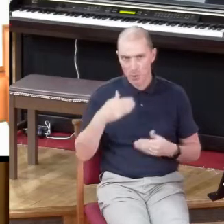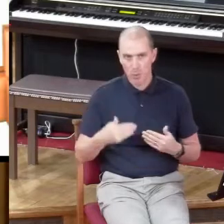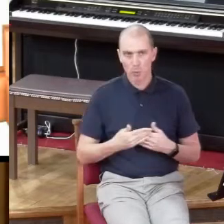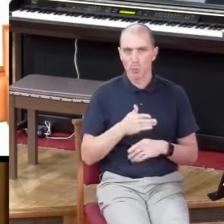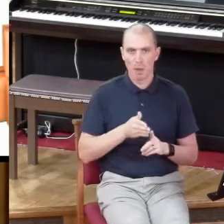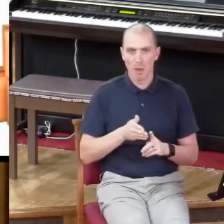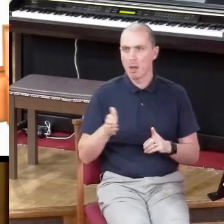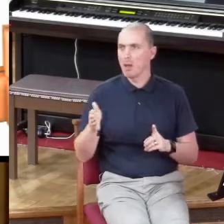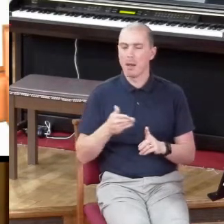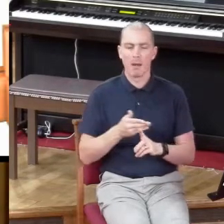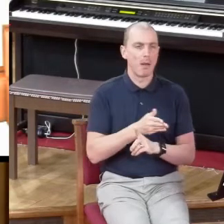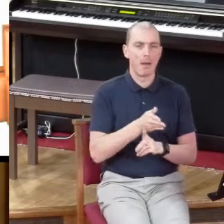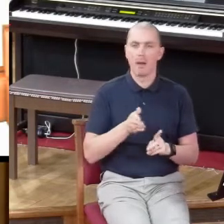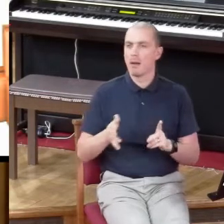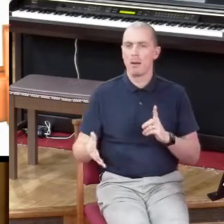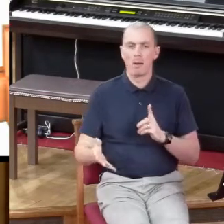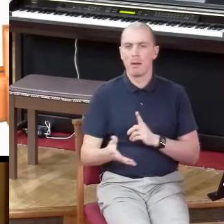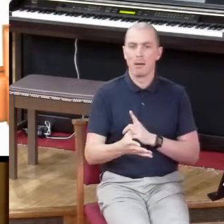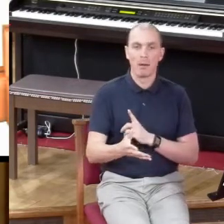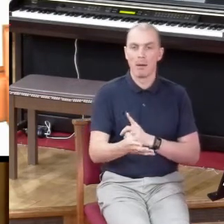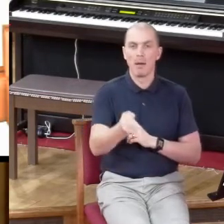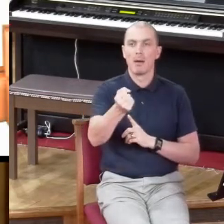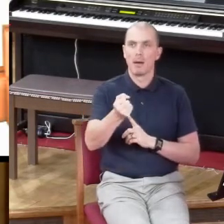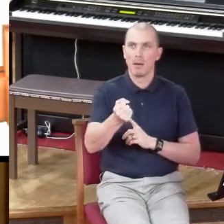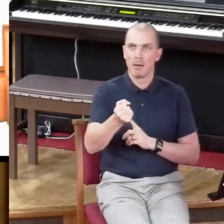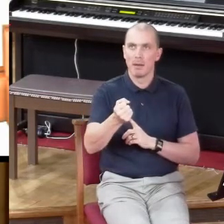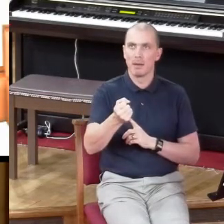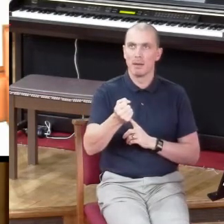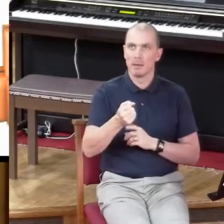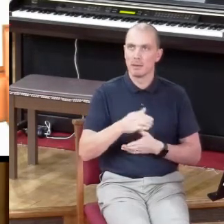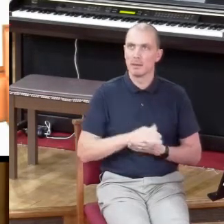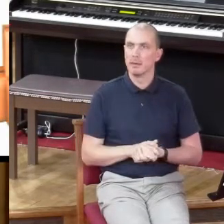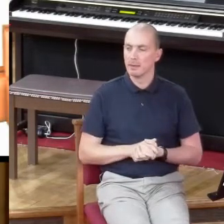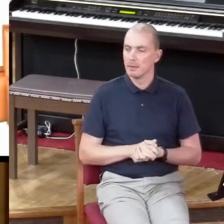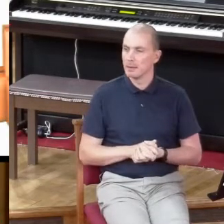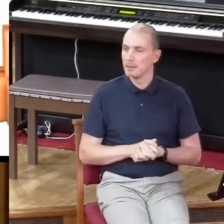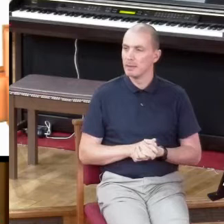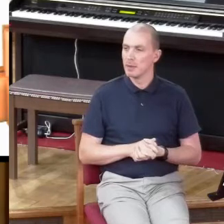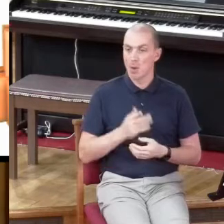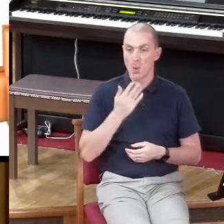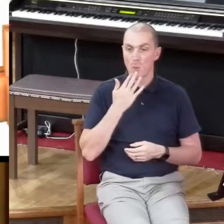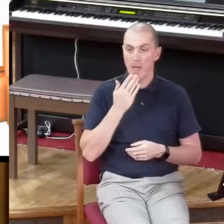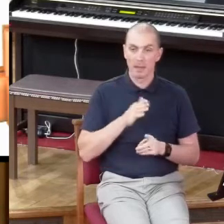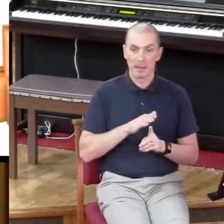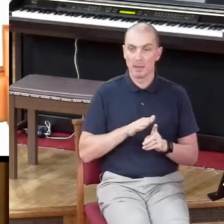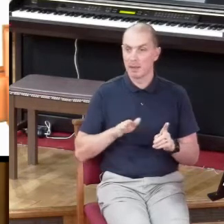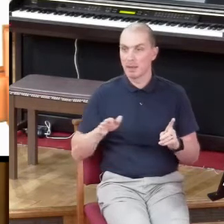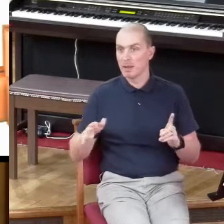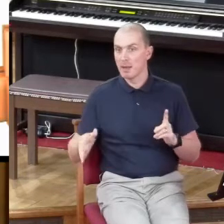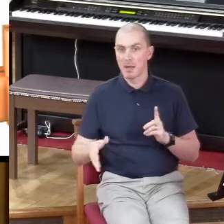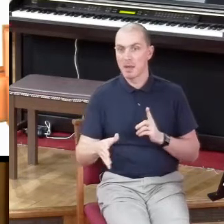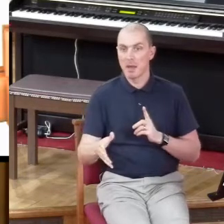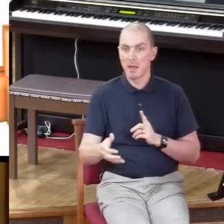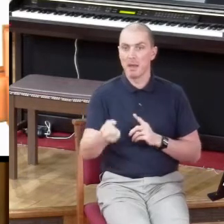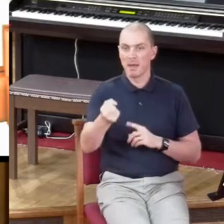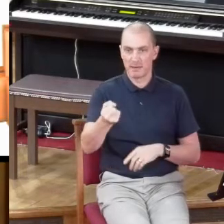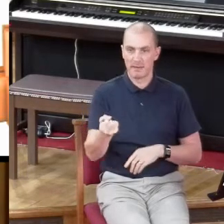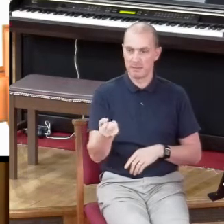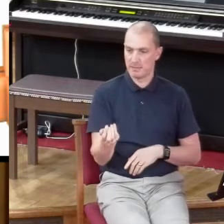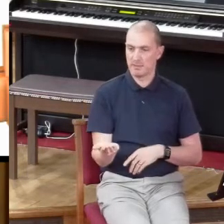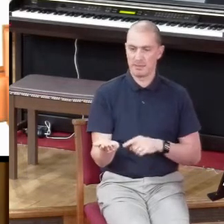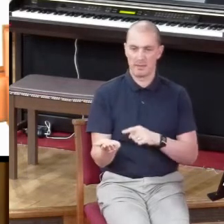new ideas and new thinking, which usually turns out to be, when you follow it through, turns out to be a new faith altogether, because